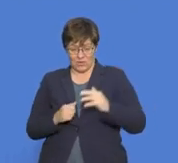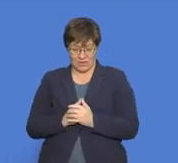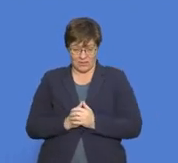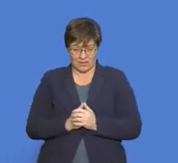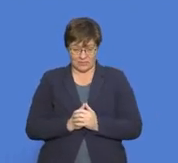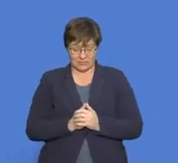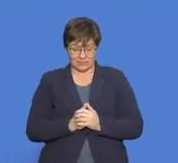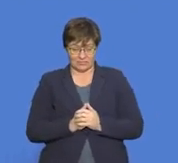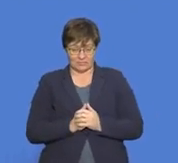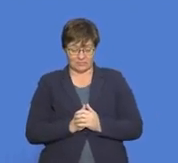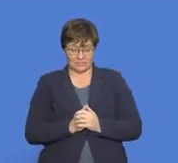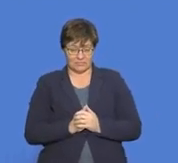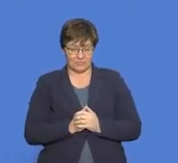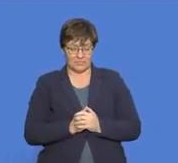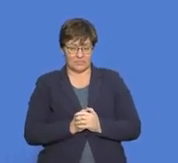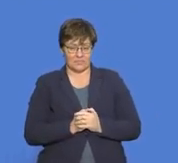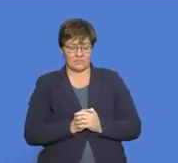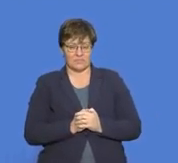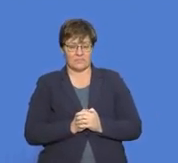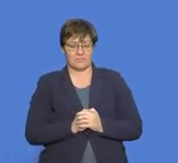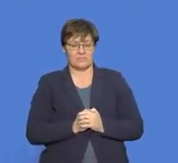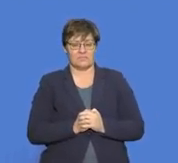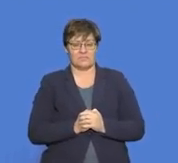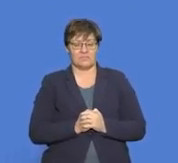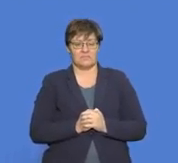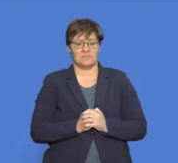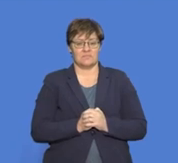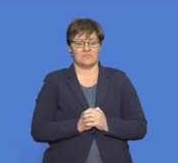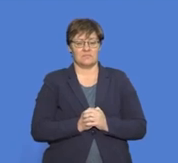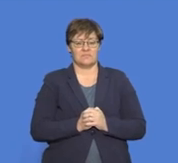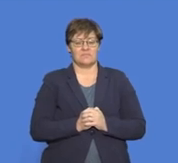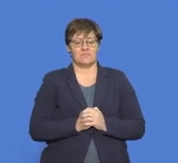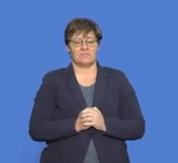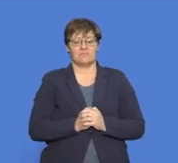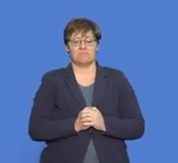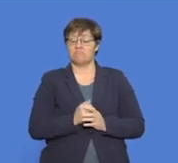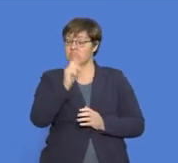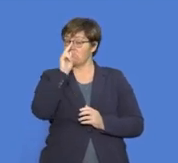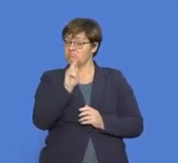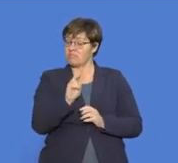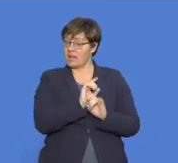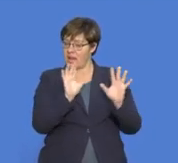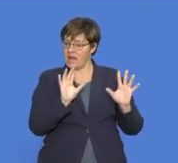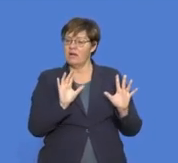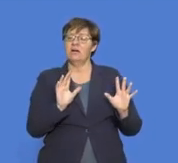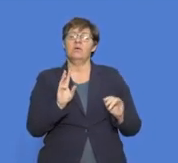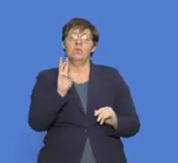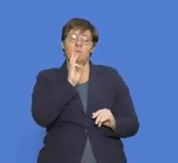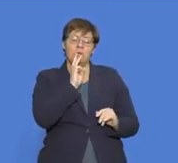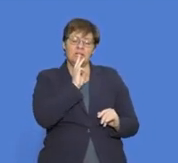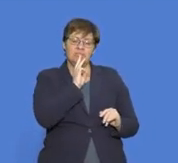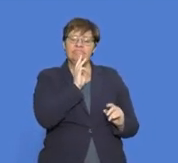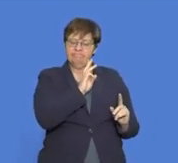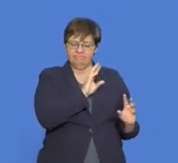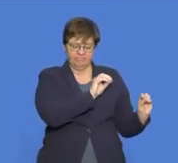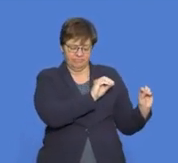this is a low concentration, and as you can see, the water molecules are